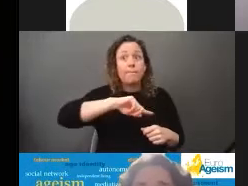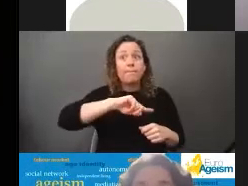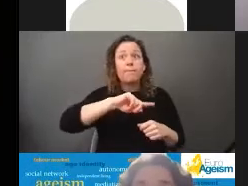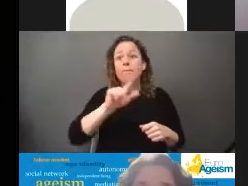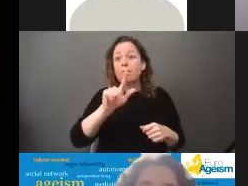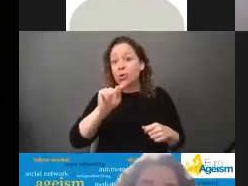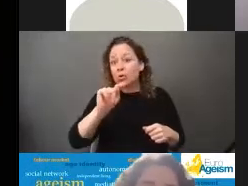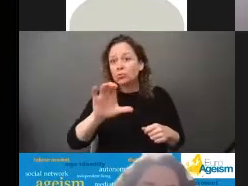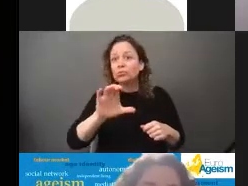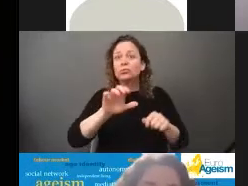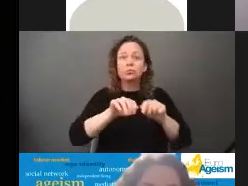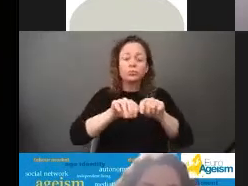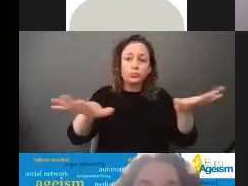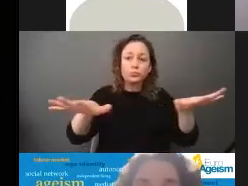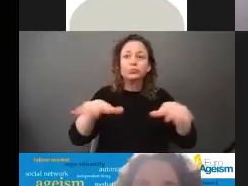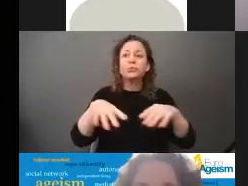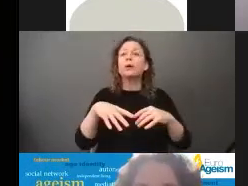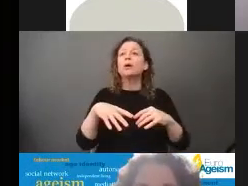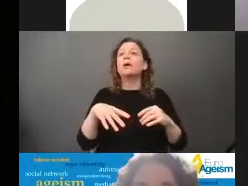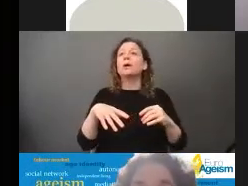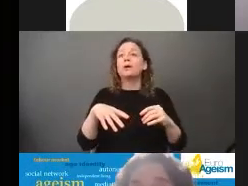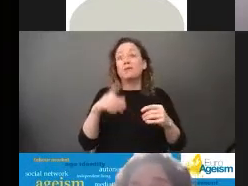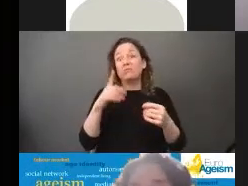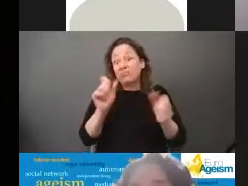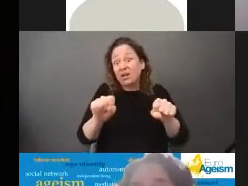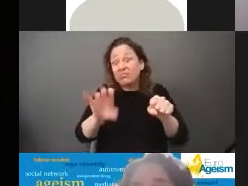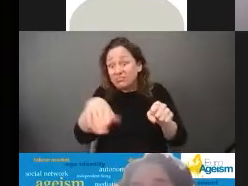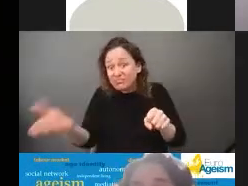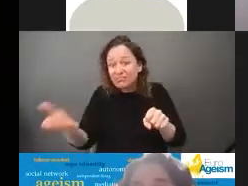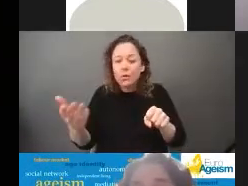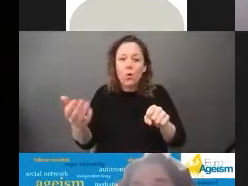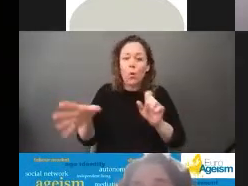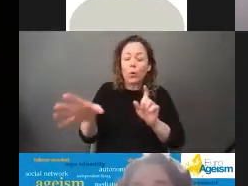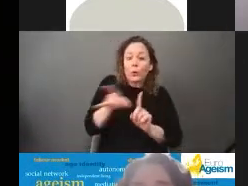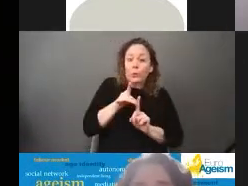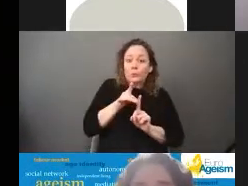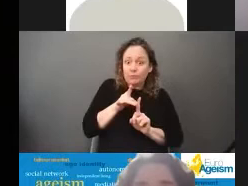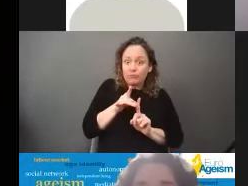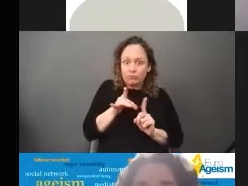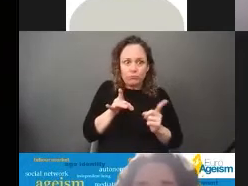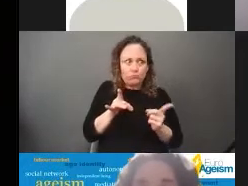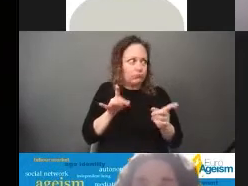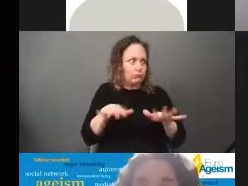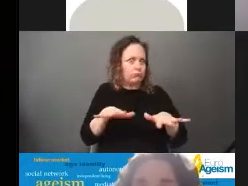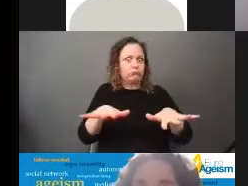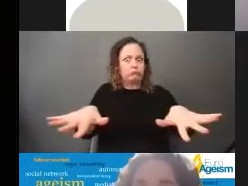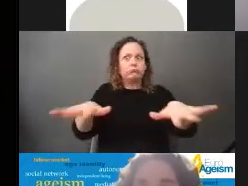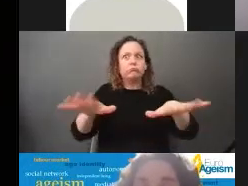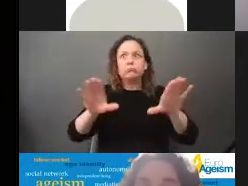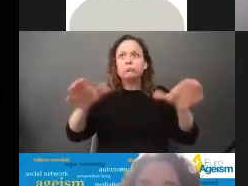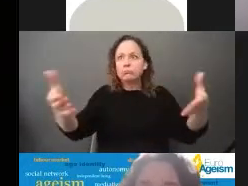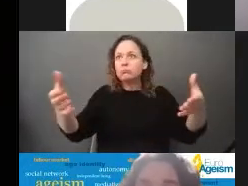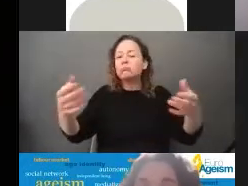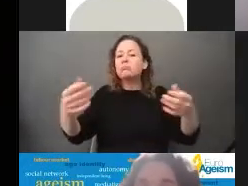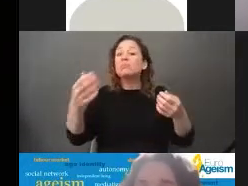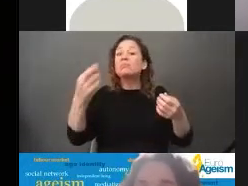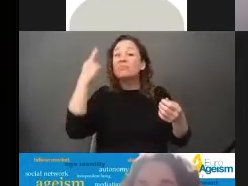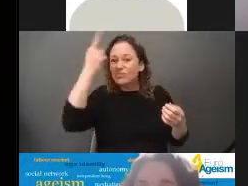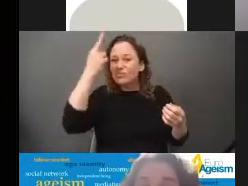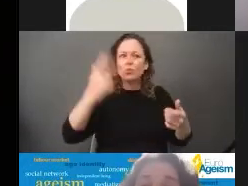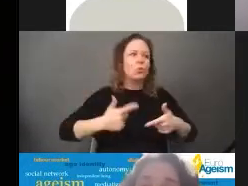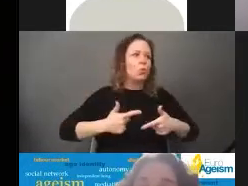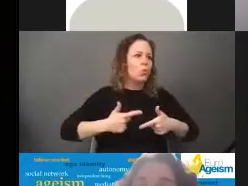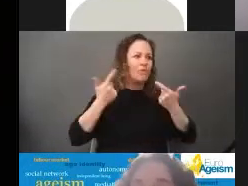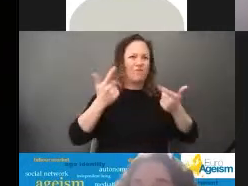disease, death, or infections, both because of the characteristics of the residents